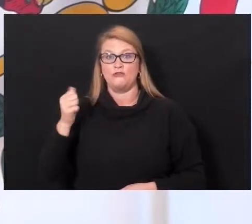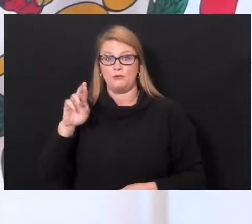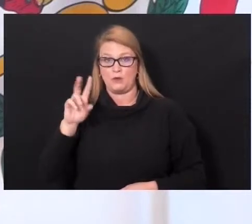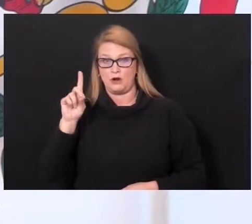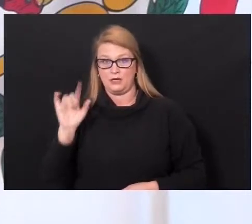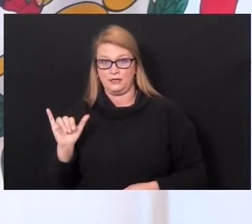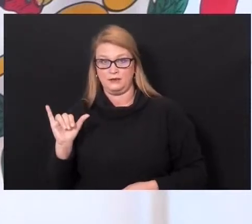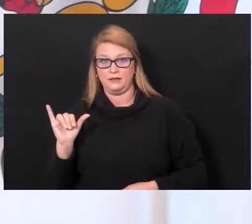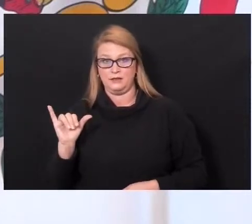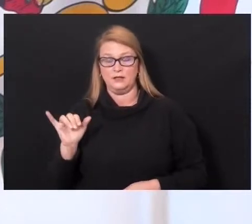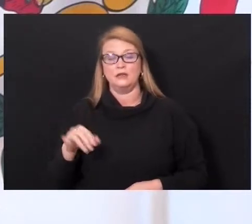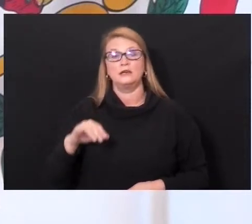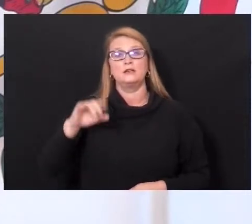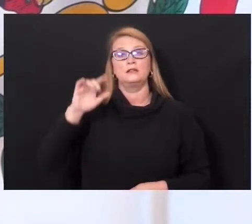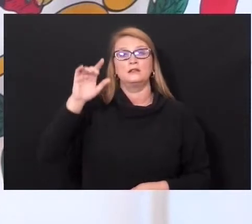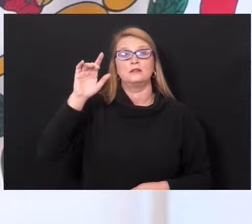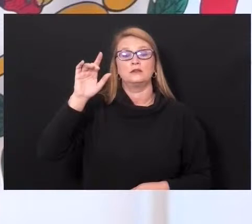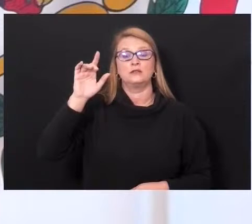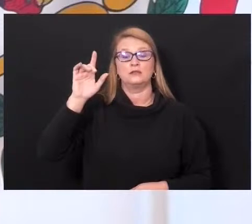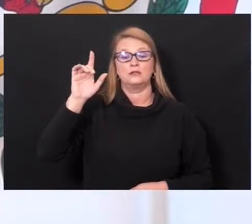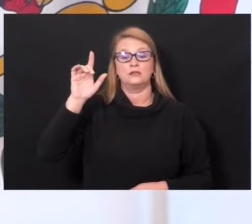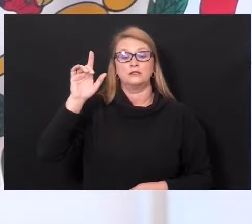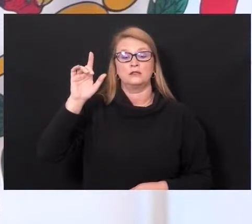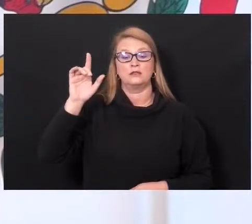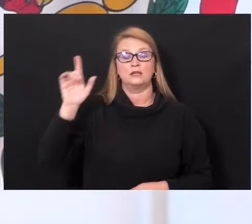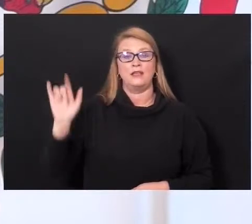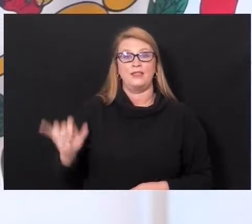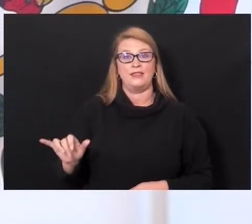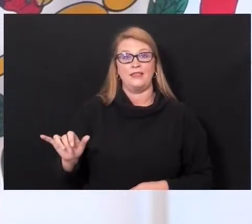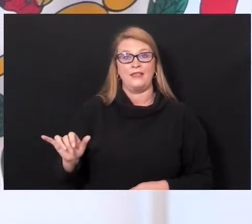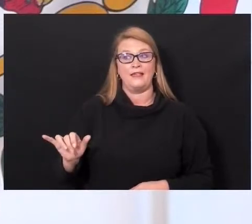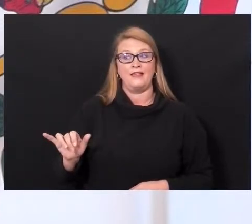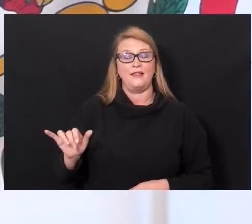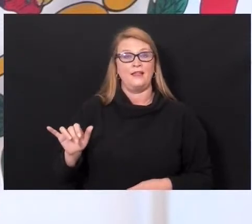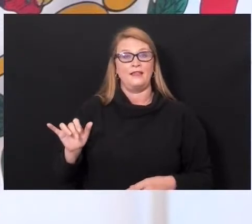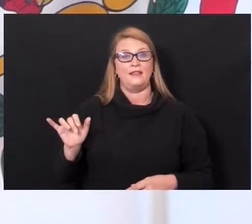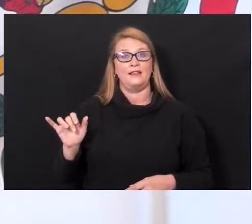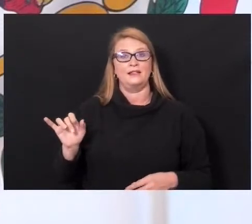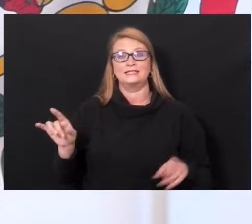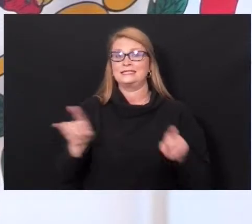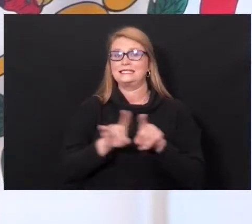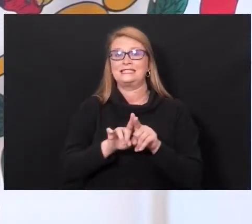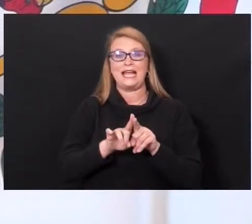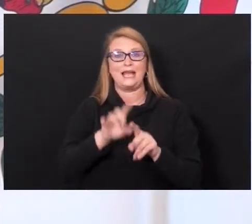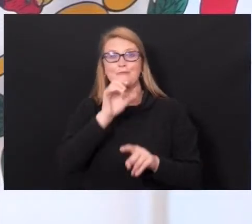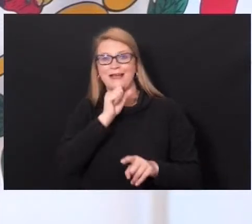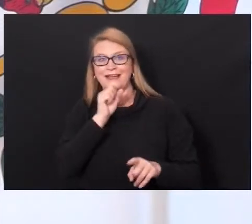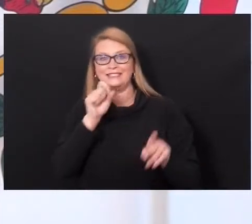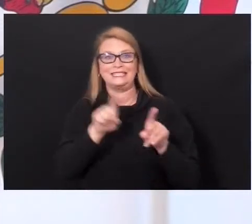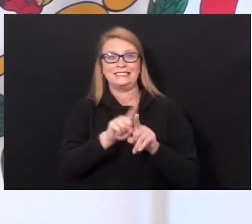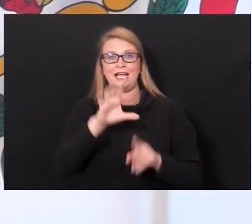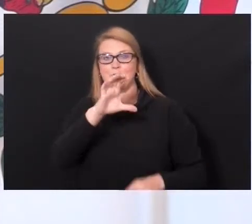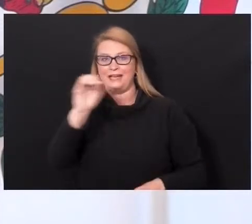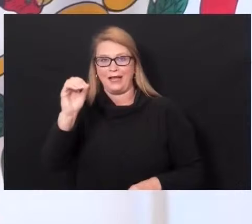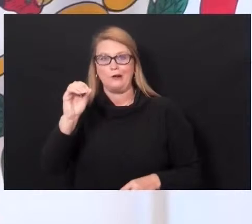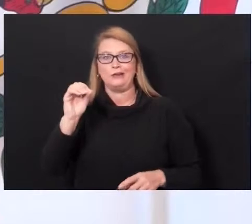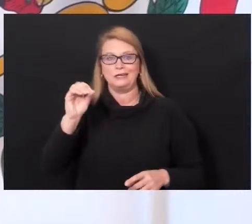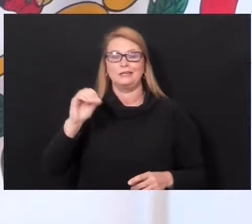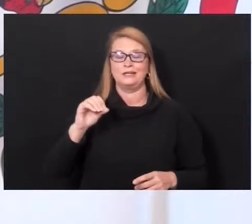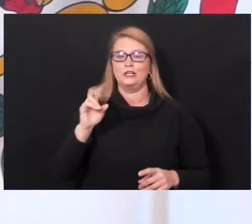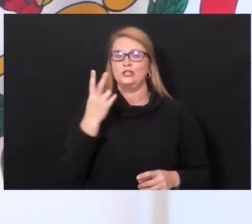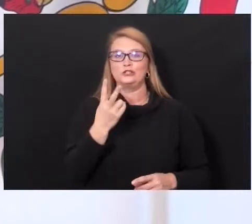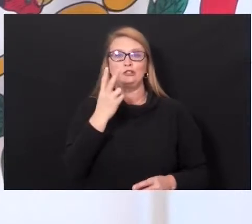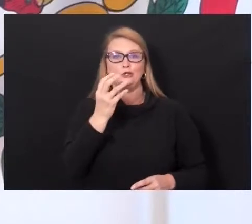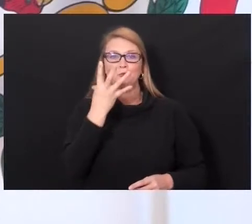County. It is an additional death. It is two the same age in the same county. Two